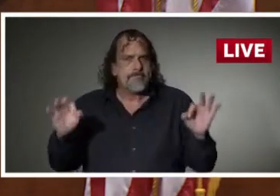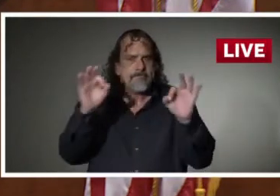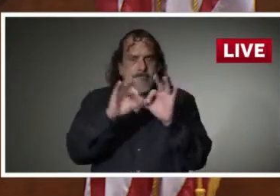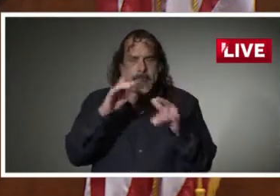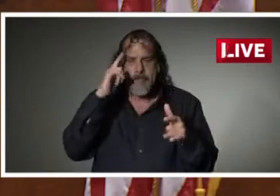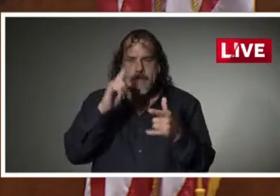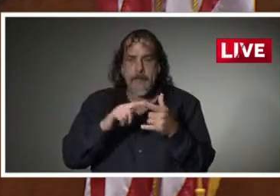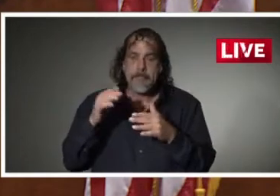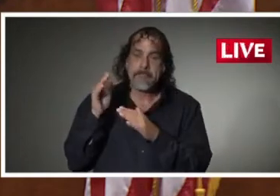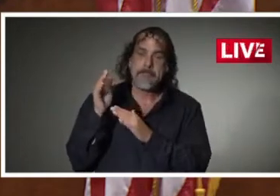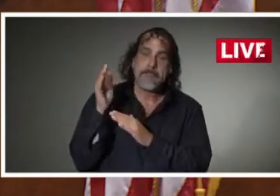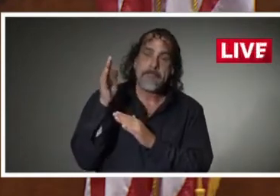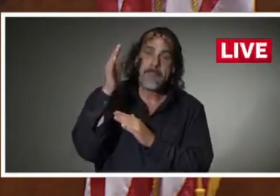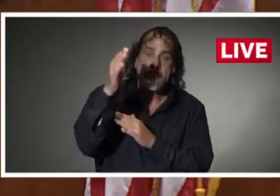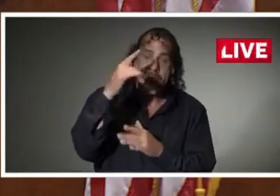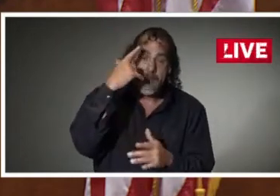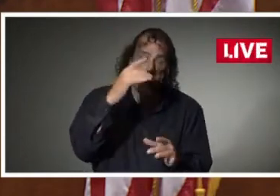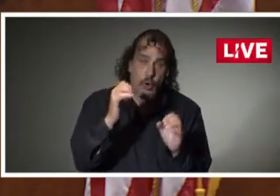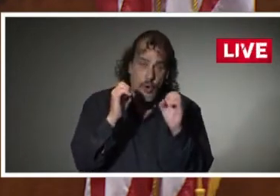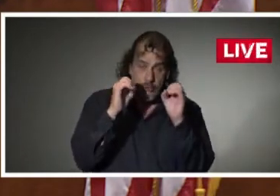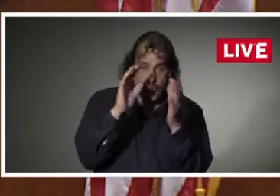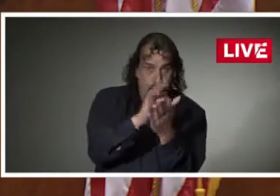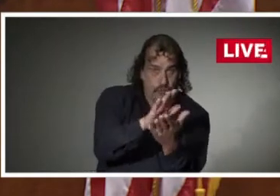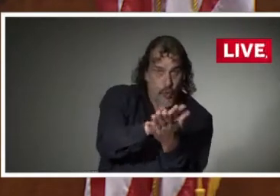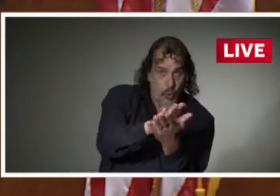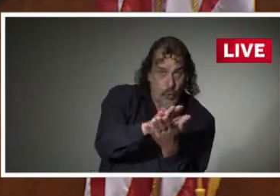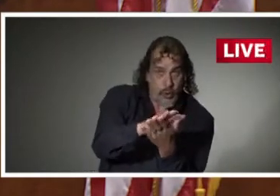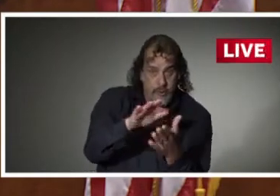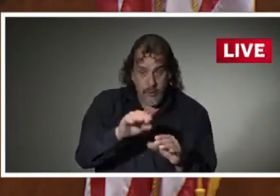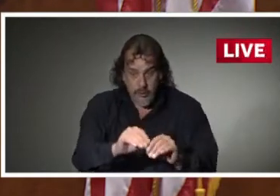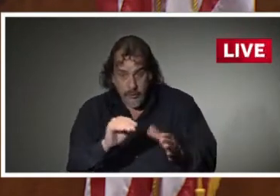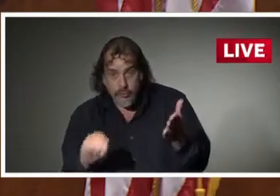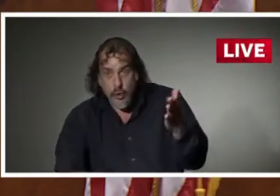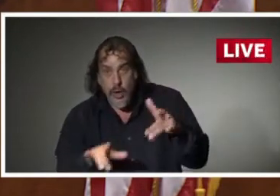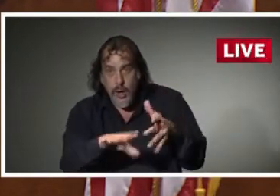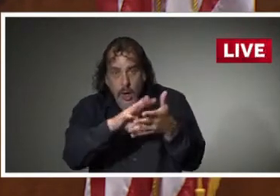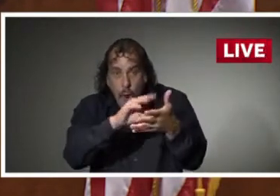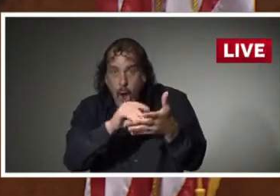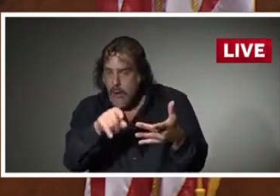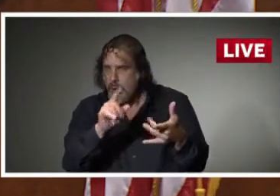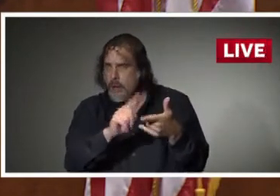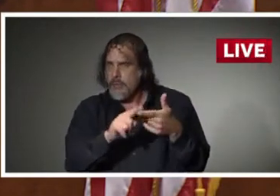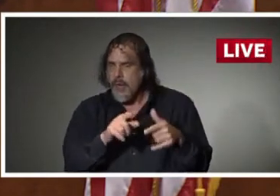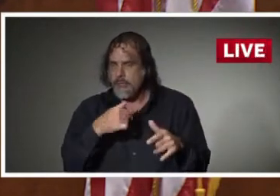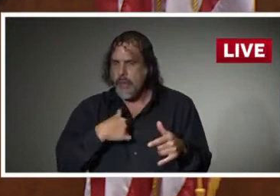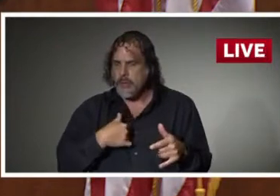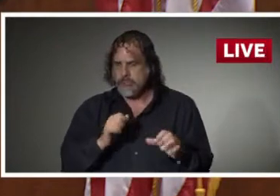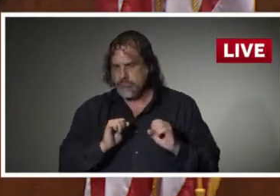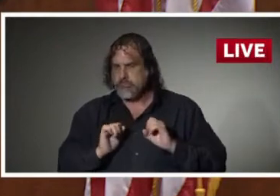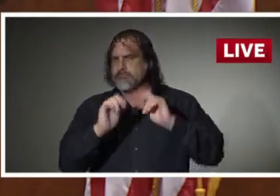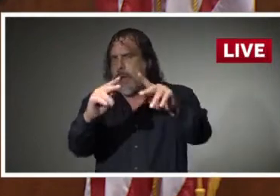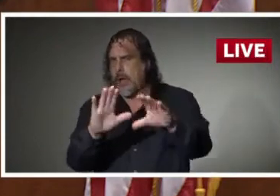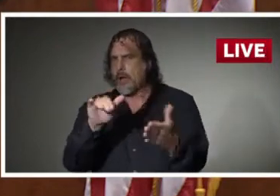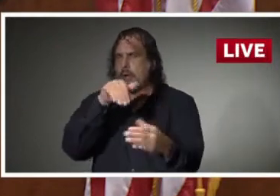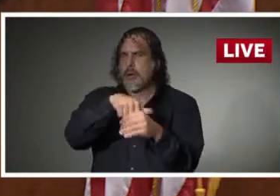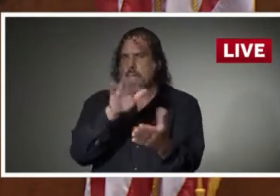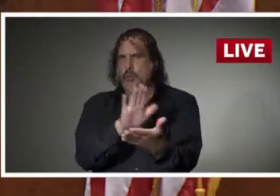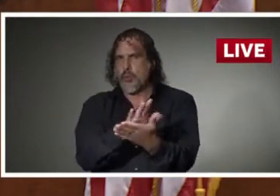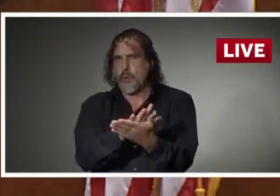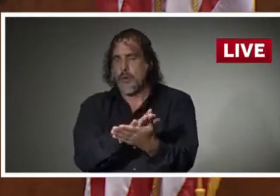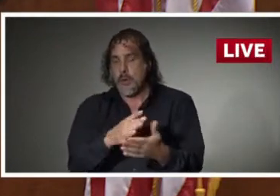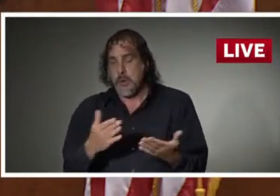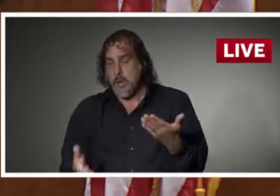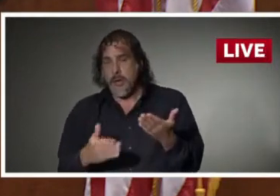long-term educational needs of our students that we have a plan in place to get our students back in school. May not